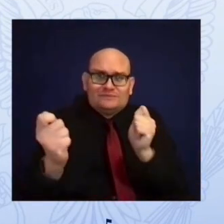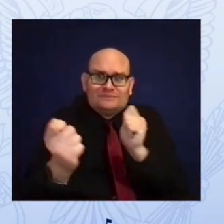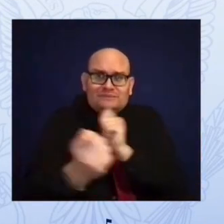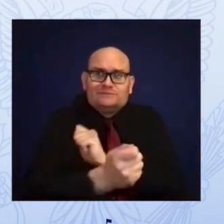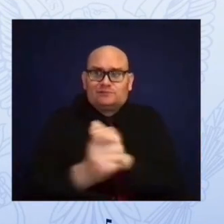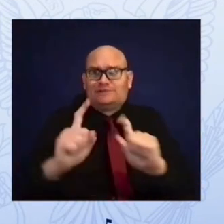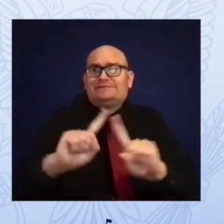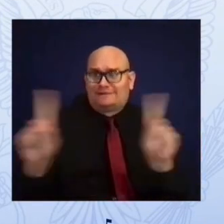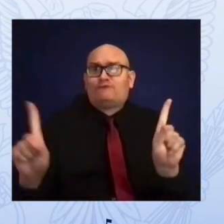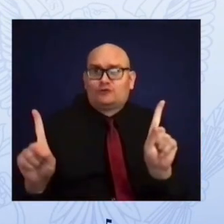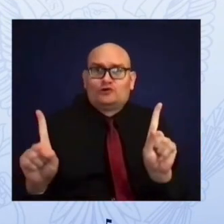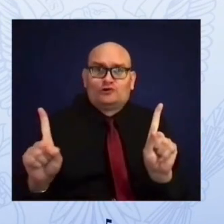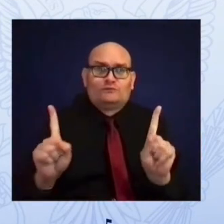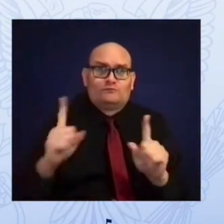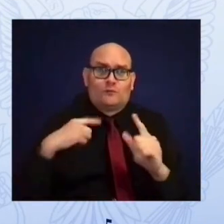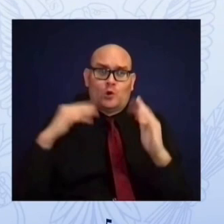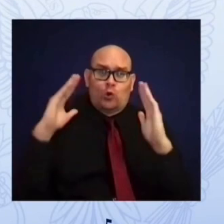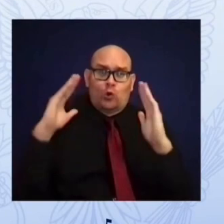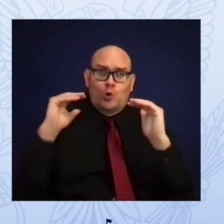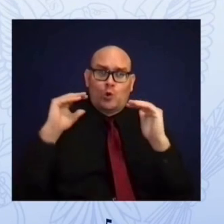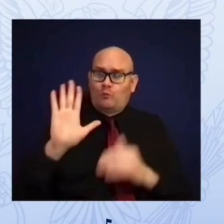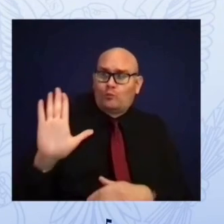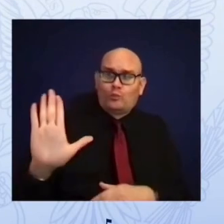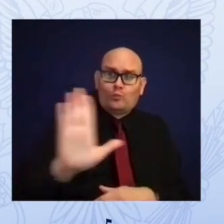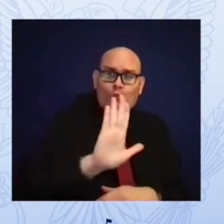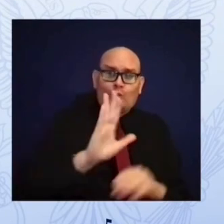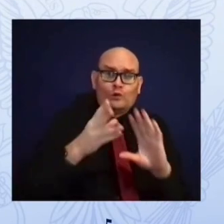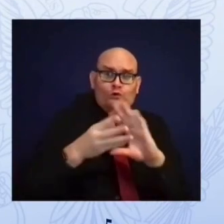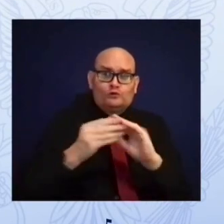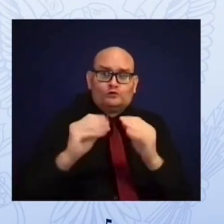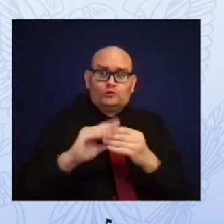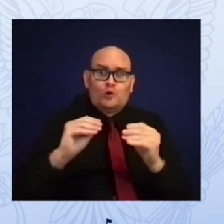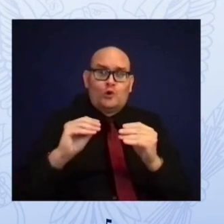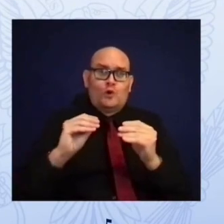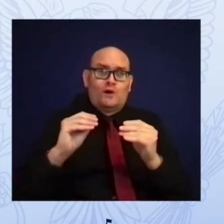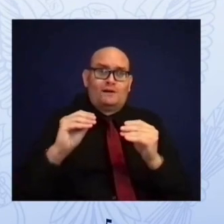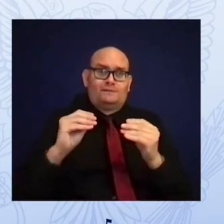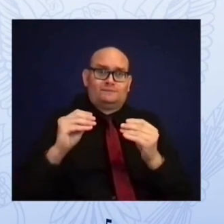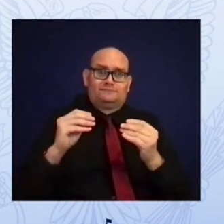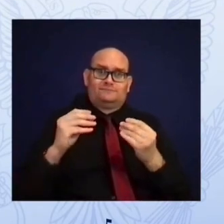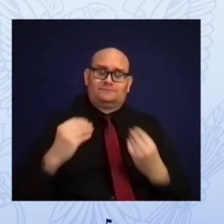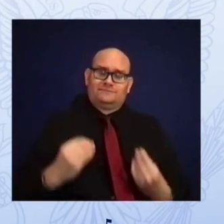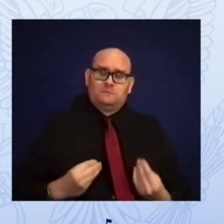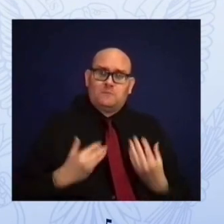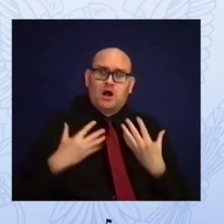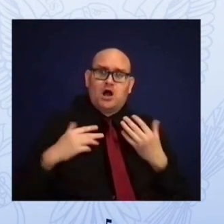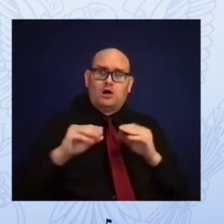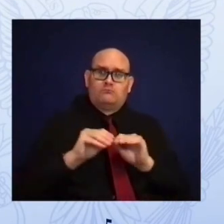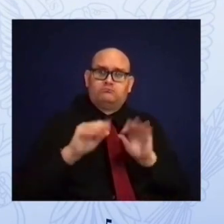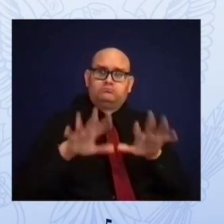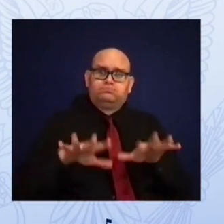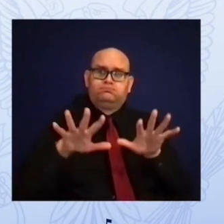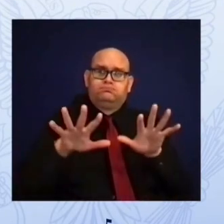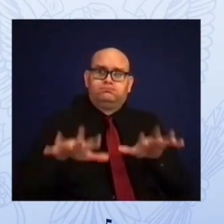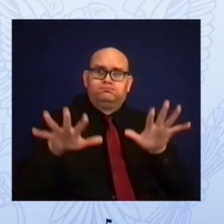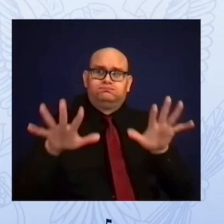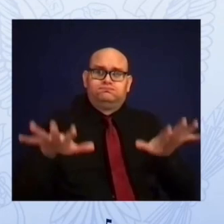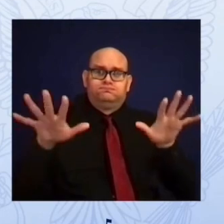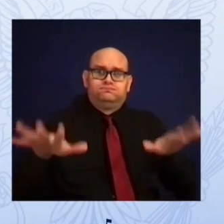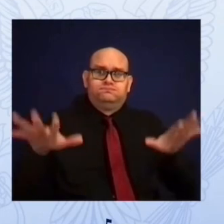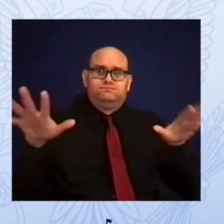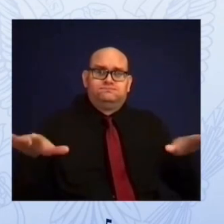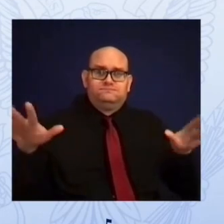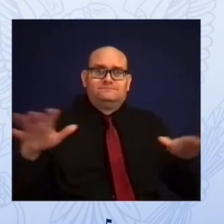stop looking for ways to reach out and help their neighbors and their communities. Thank you all for joining us